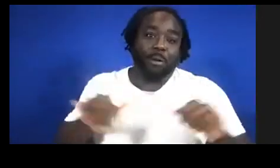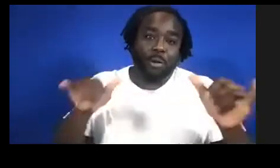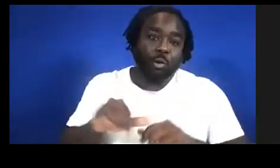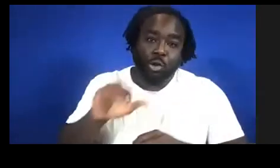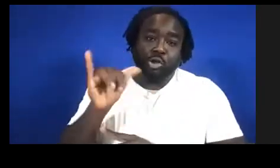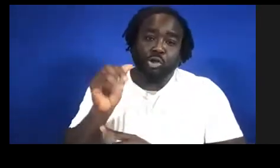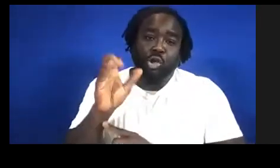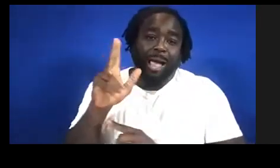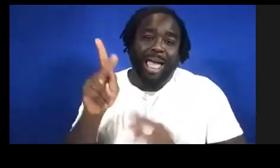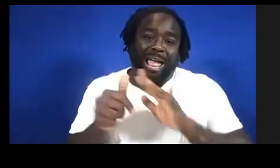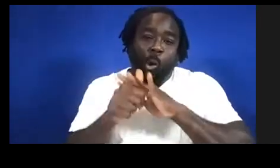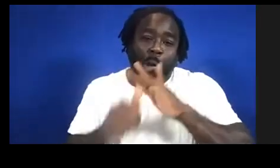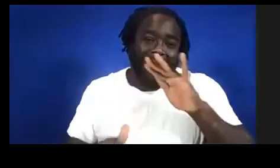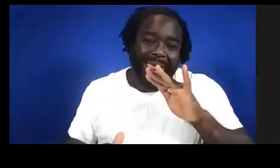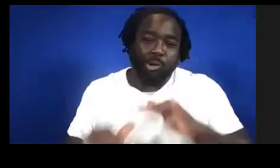put on Titanic.